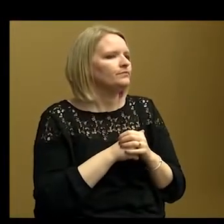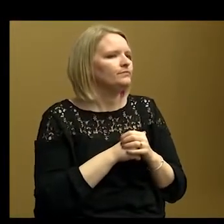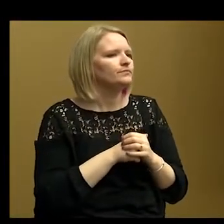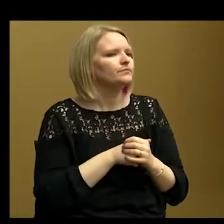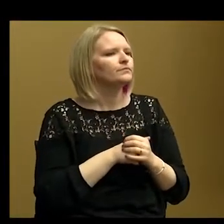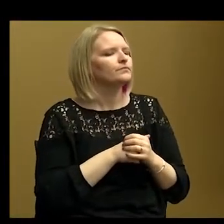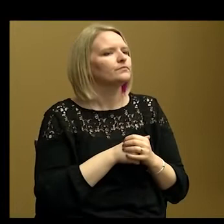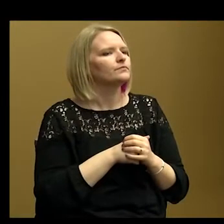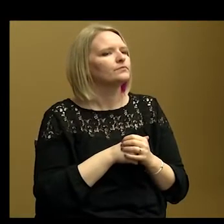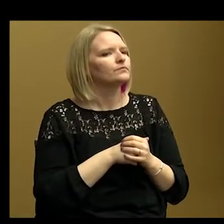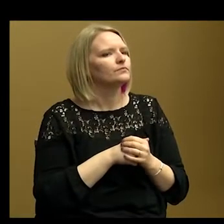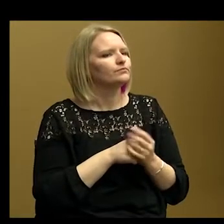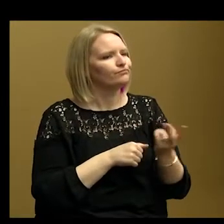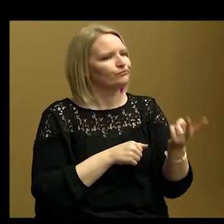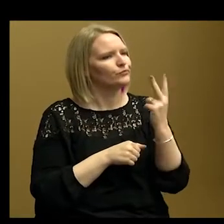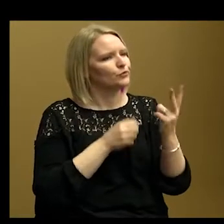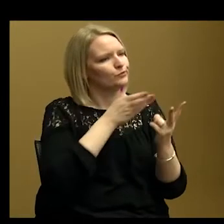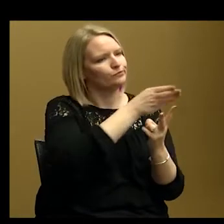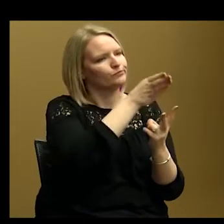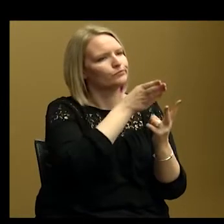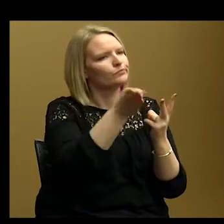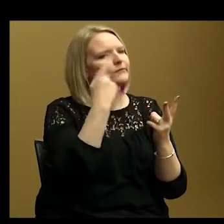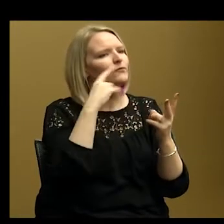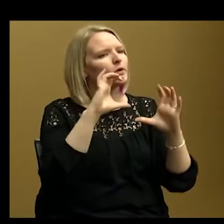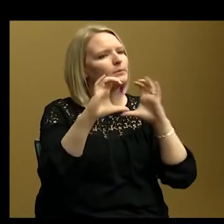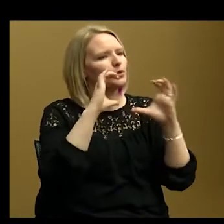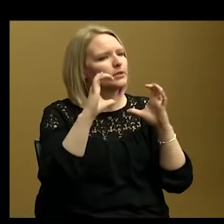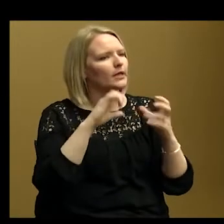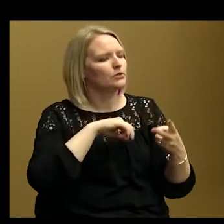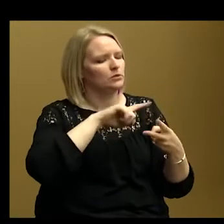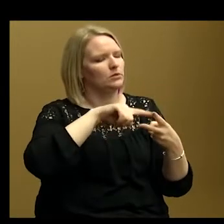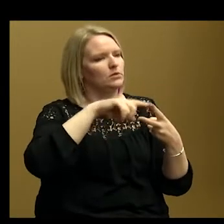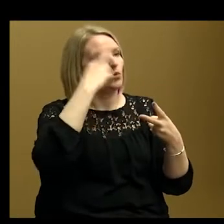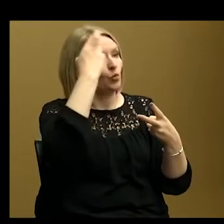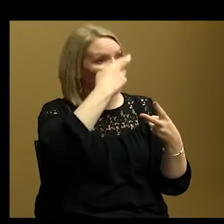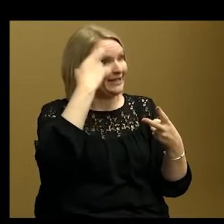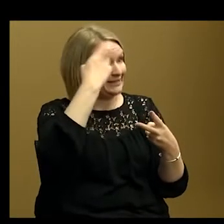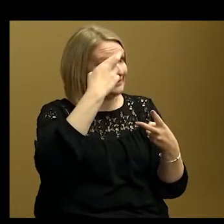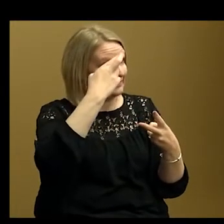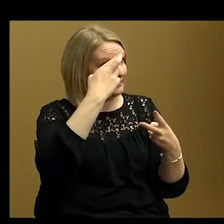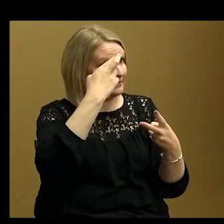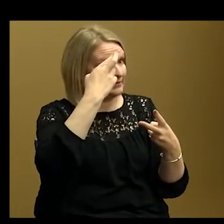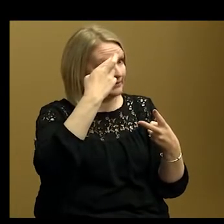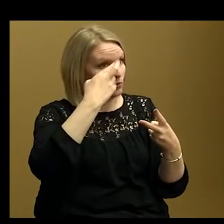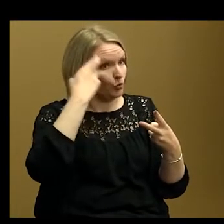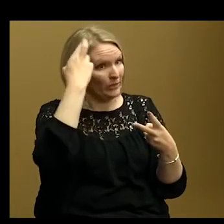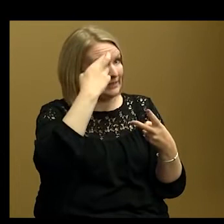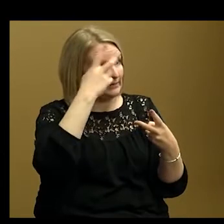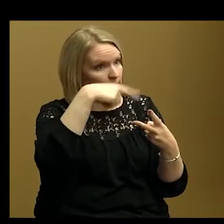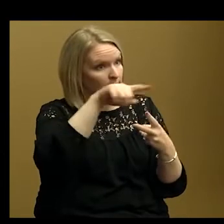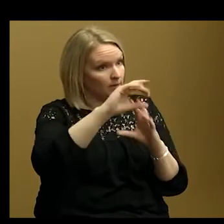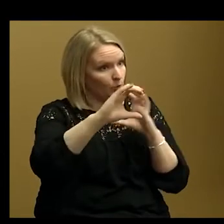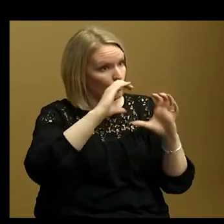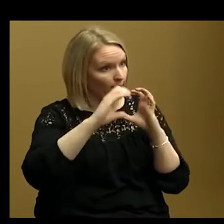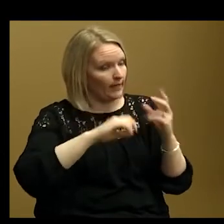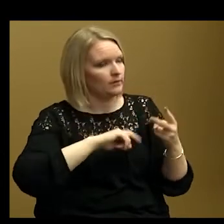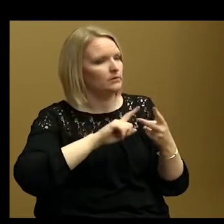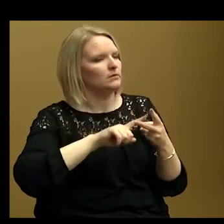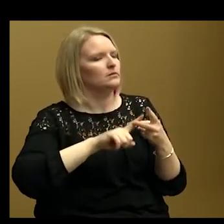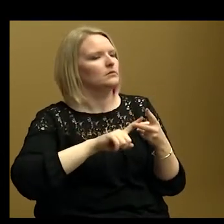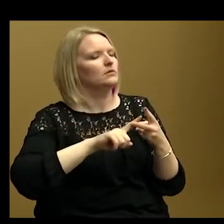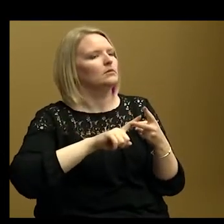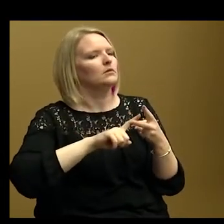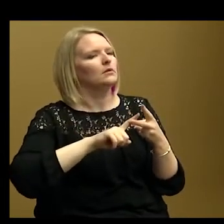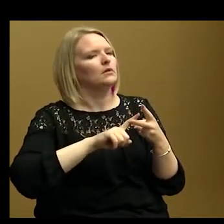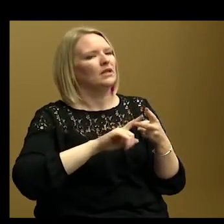major aspects of communication, and that's the reason that people communicate